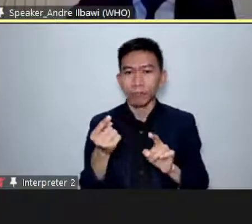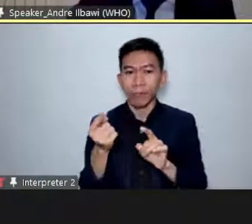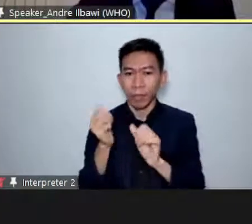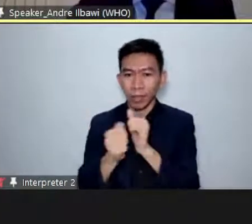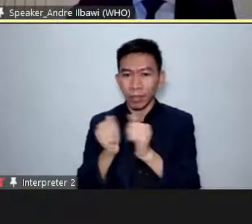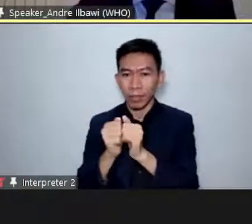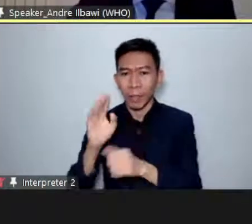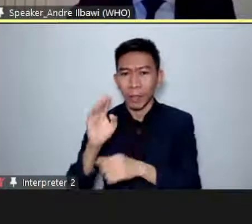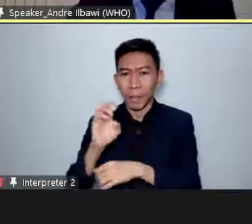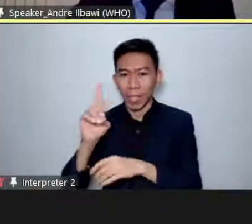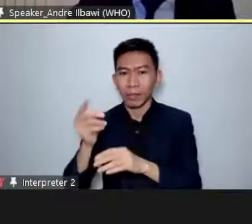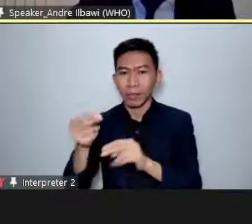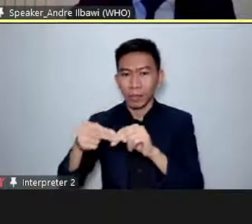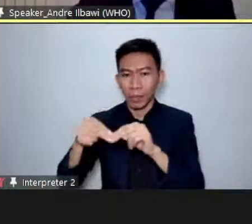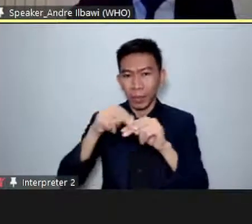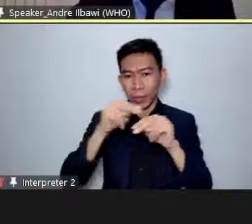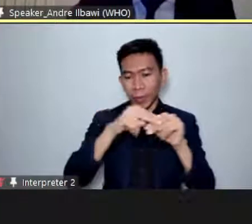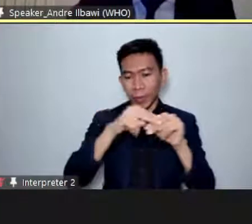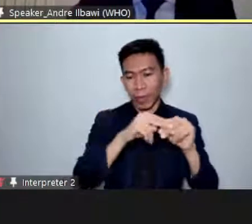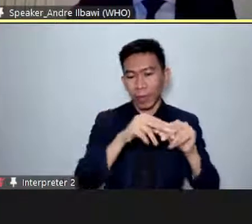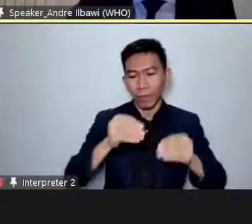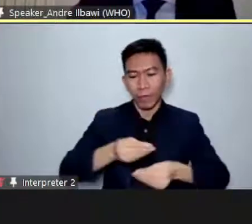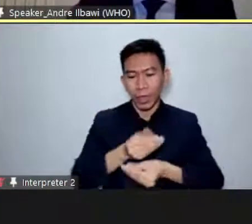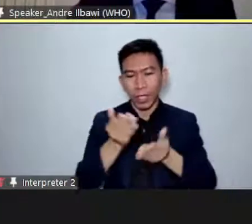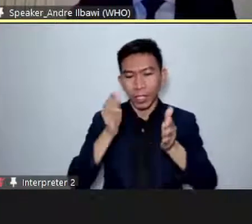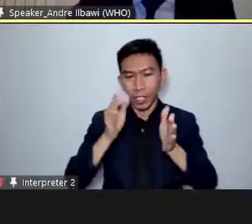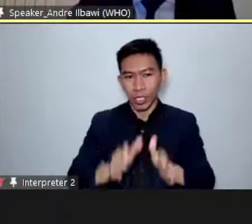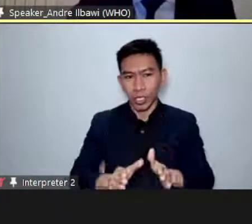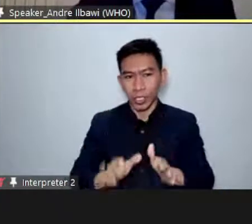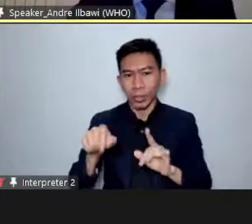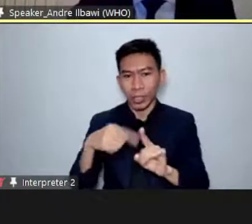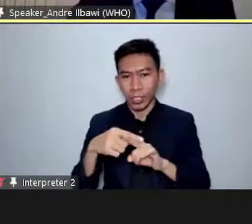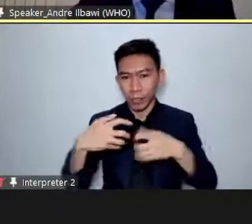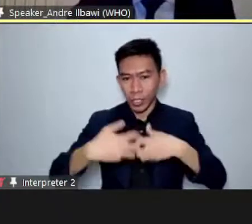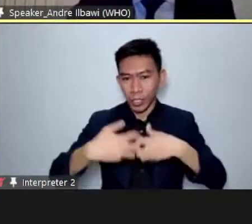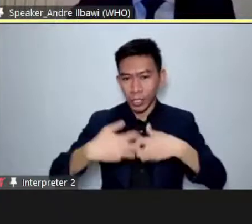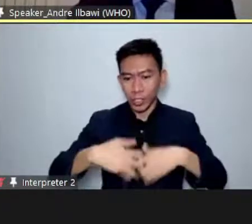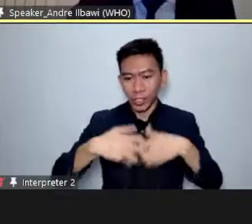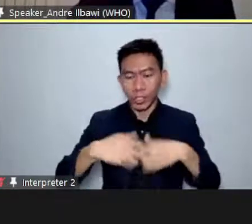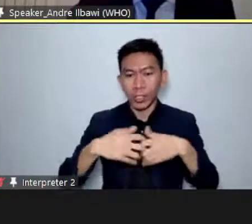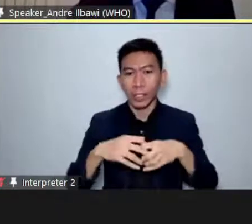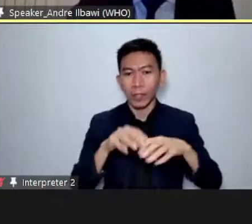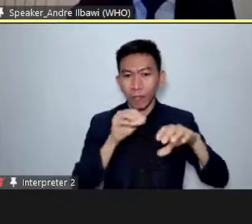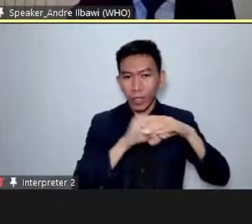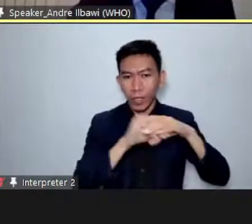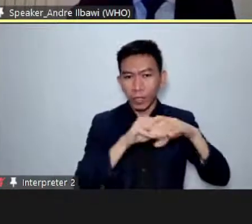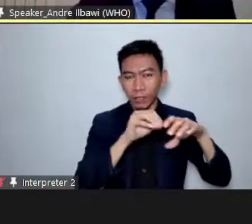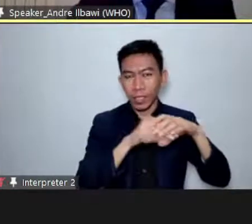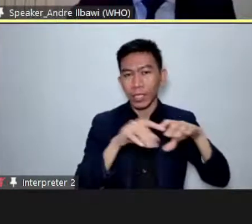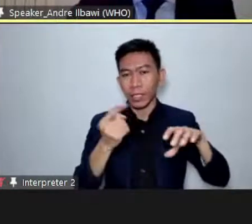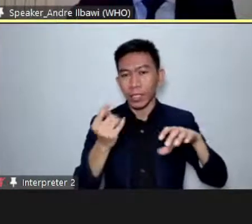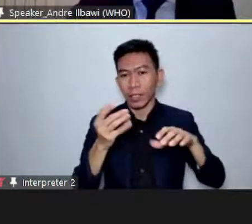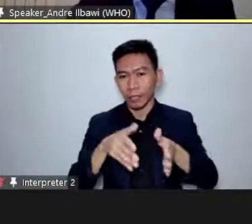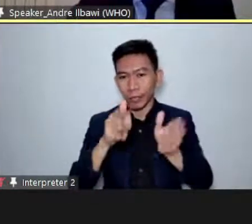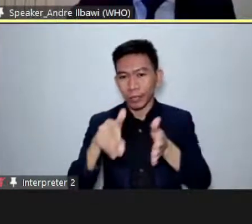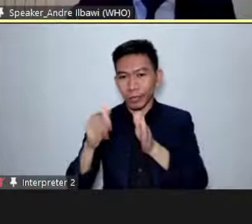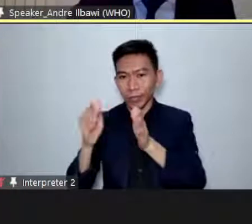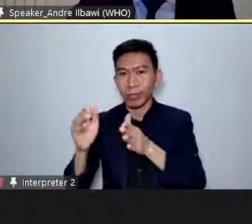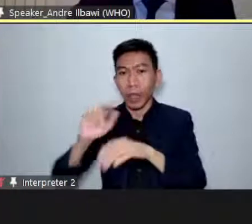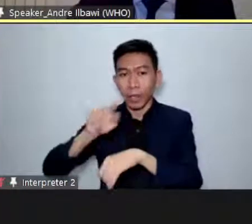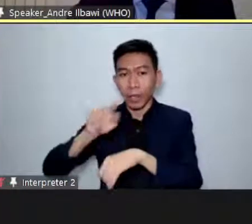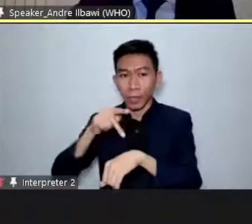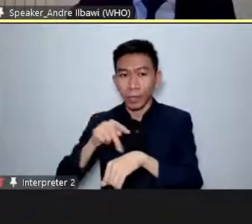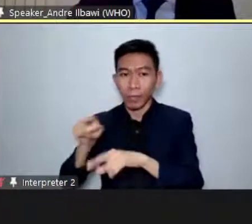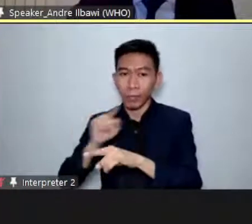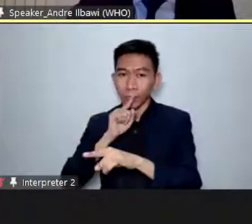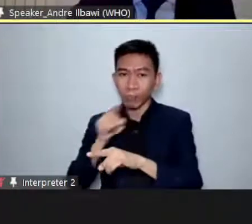beds, double the number of providers, double the number of machines, investments, infrastructure. You in the Philippines are already thinking